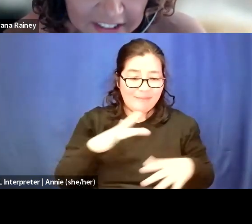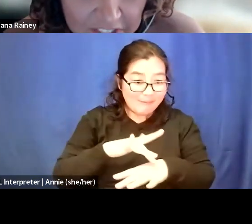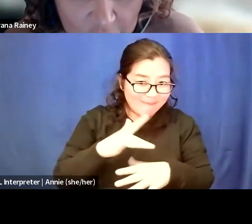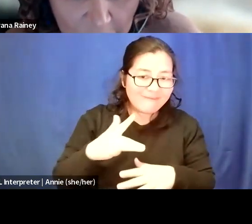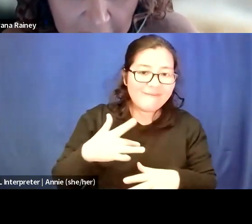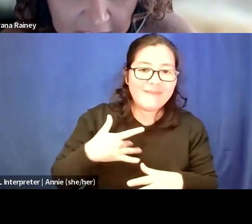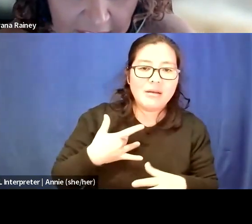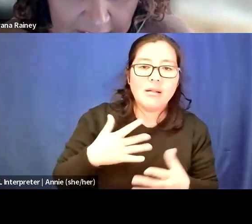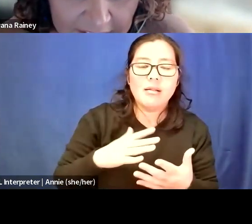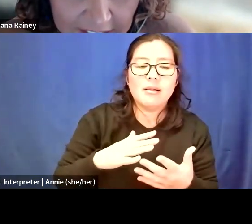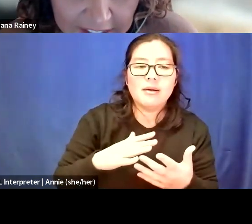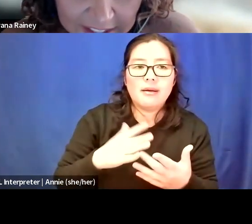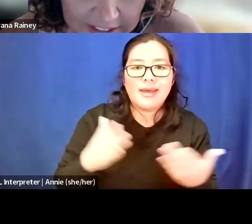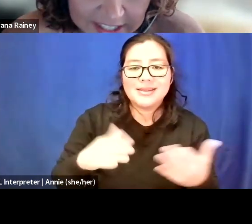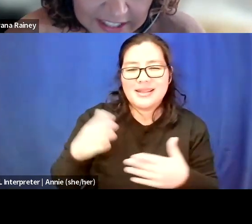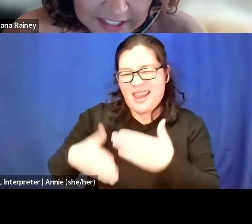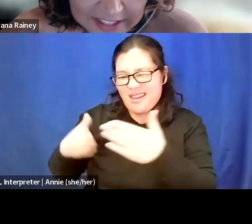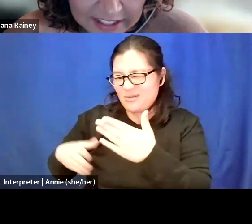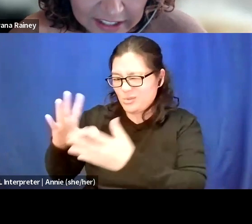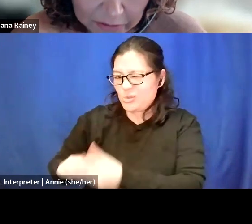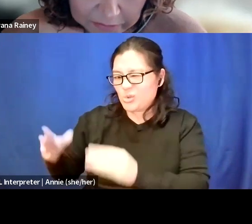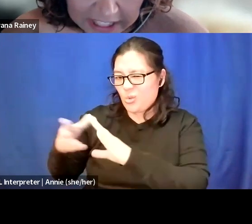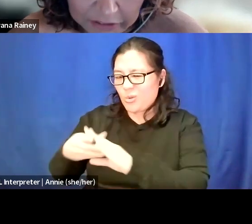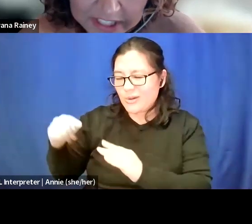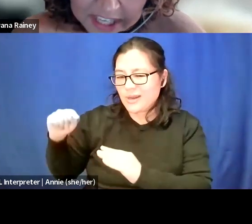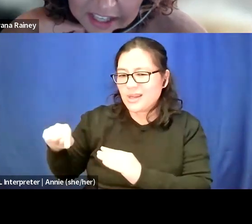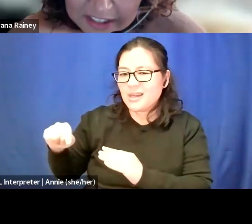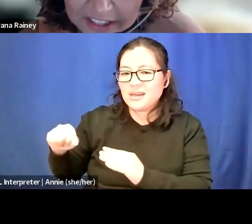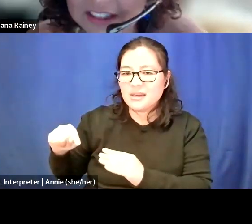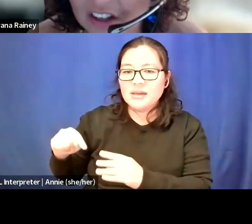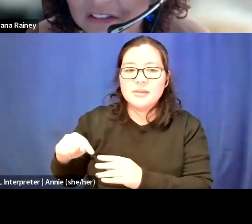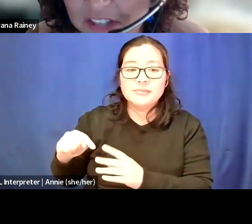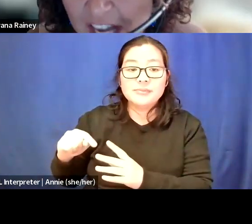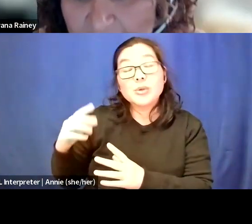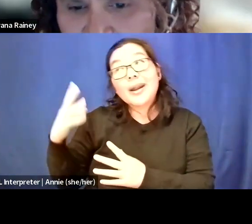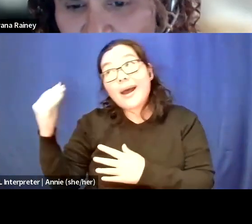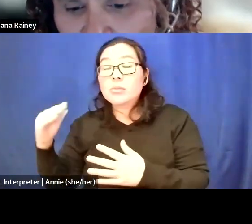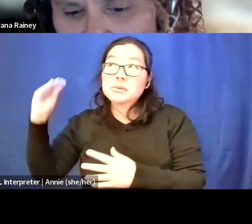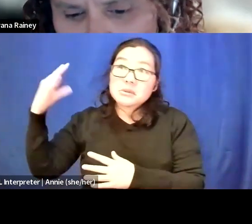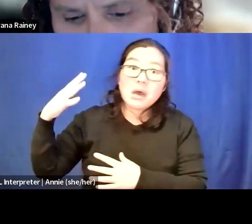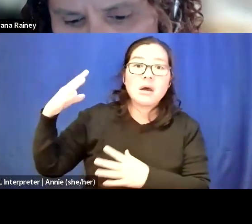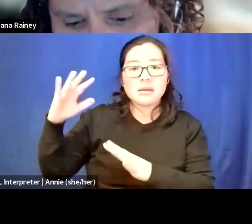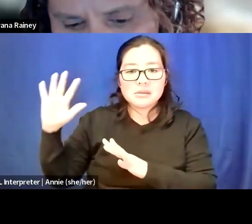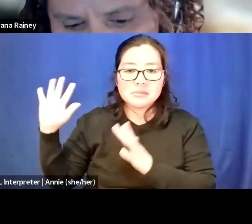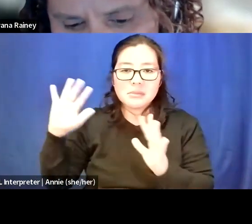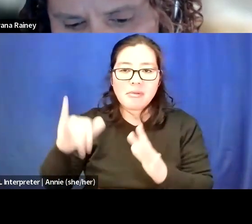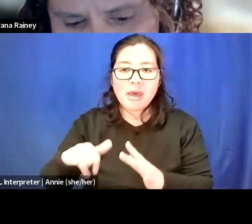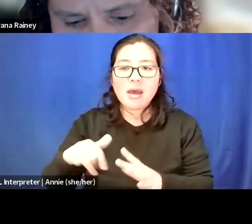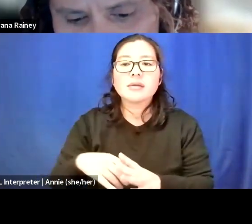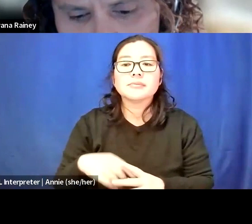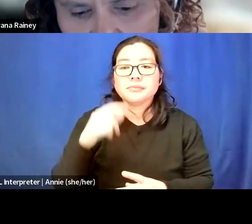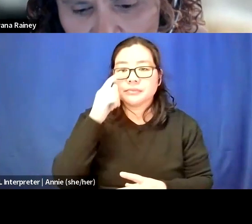especially at the end of the story. I could see this, you know, figure out the sun and all of that.